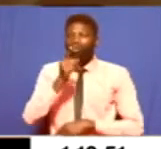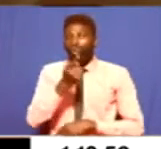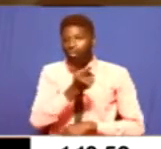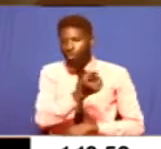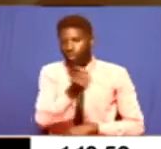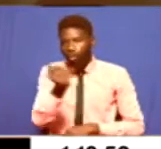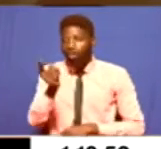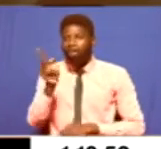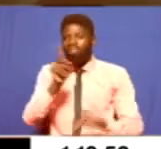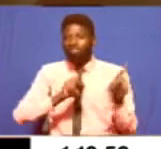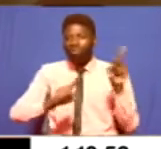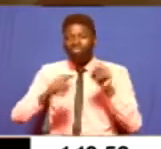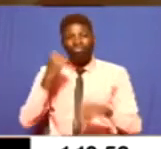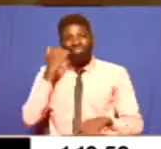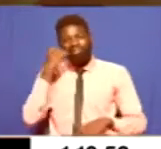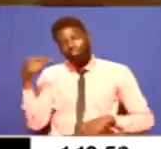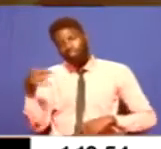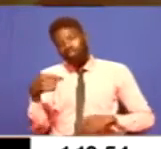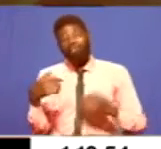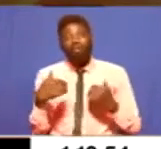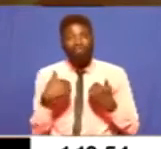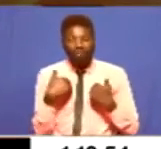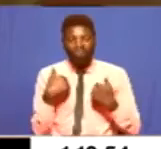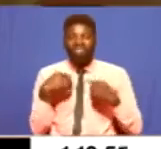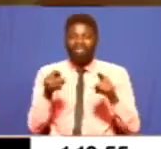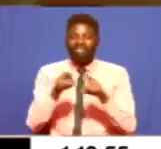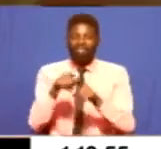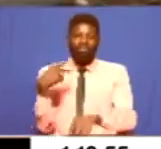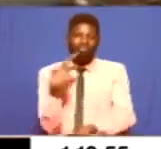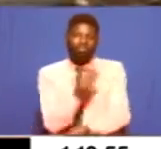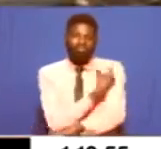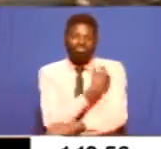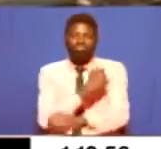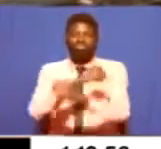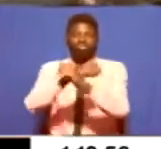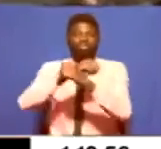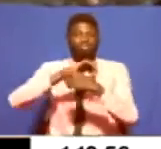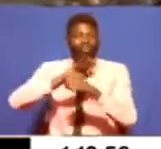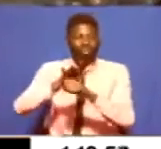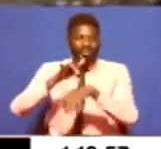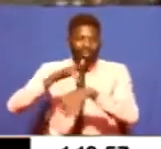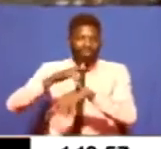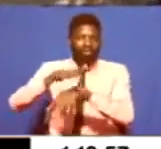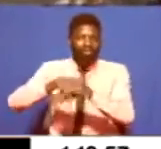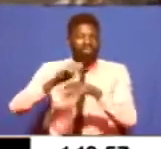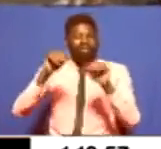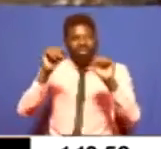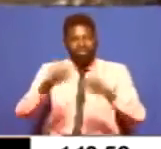is vaccinated against the disease in good time.